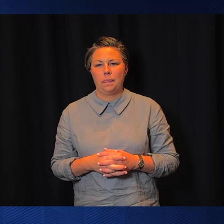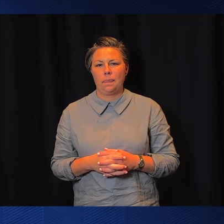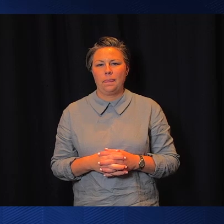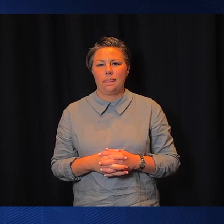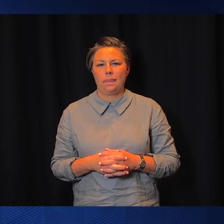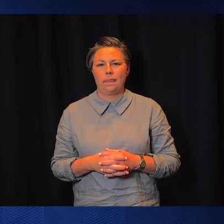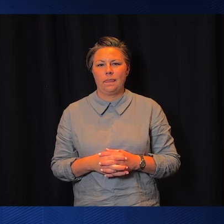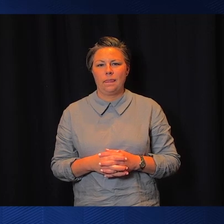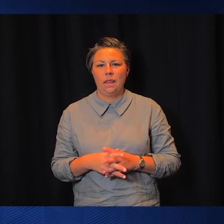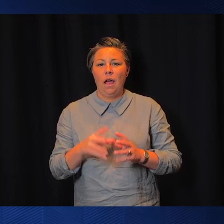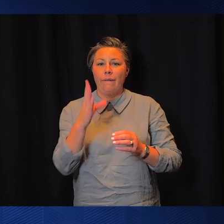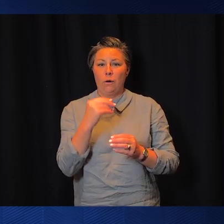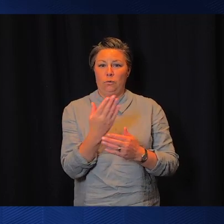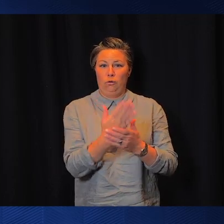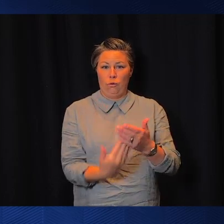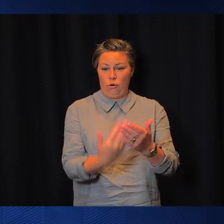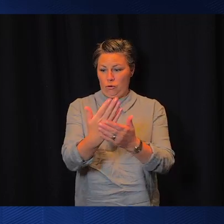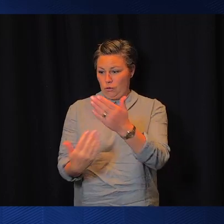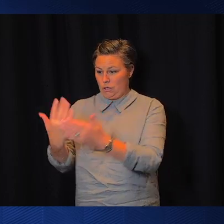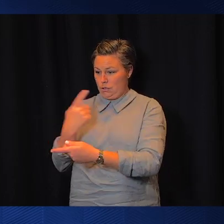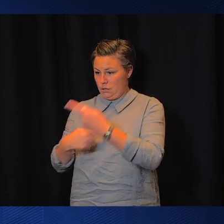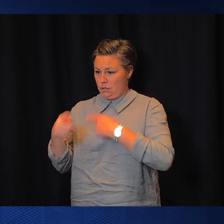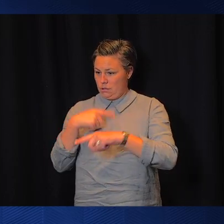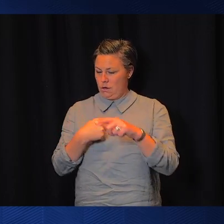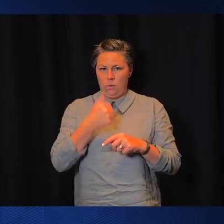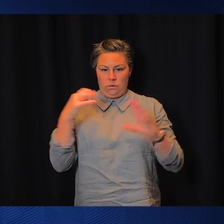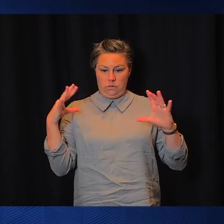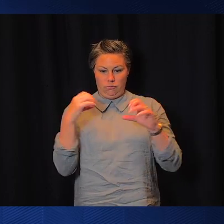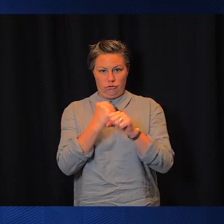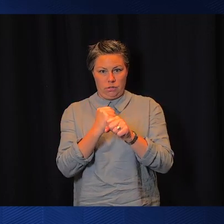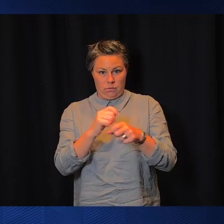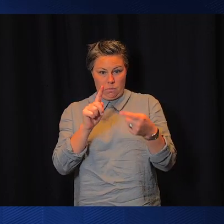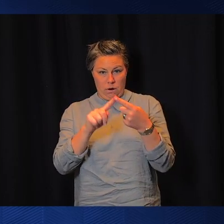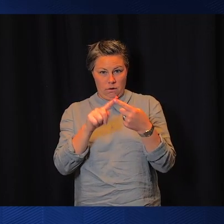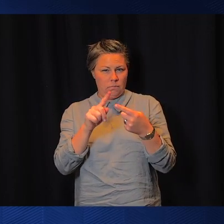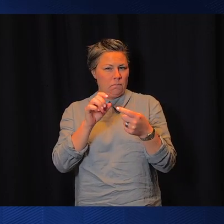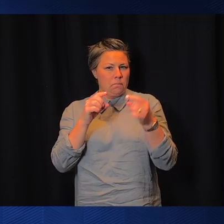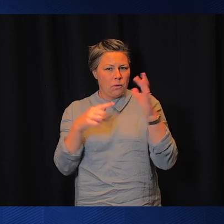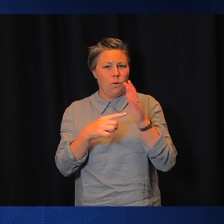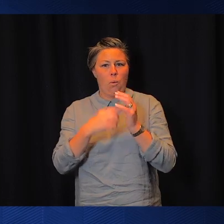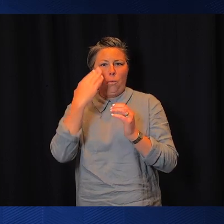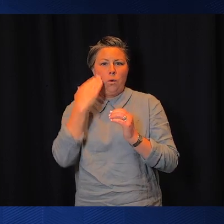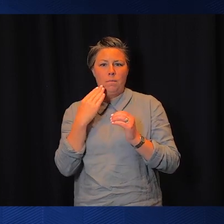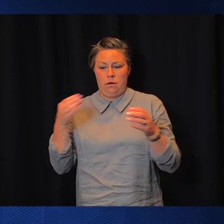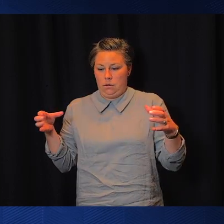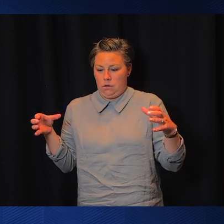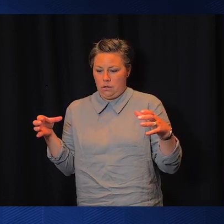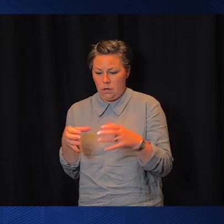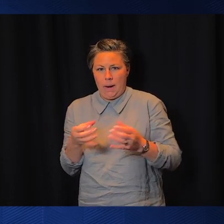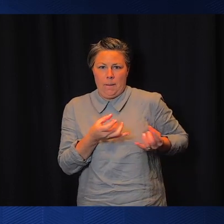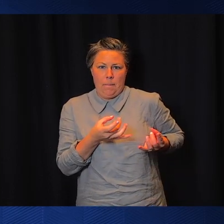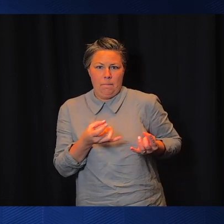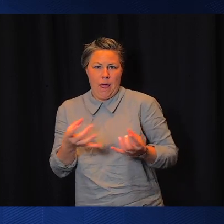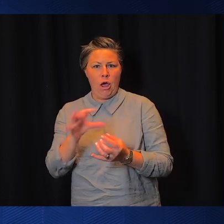The role of community-based women groups in preparedness and response need to be well